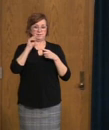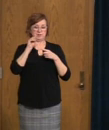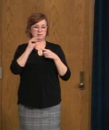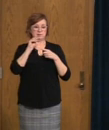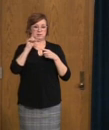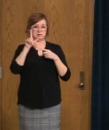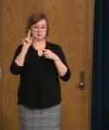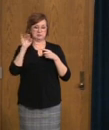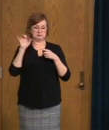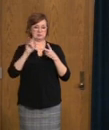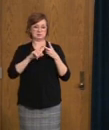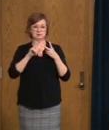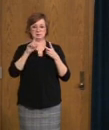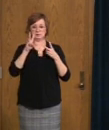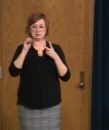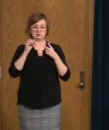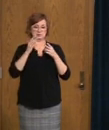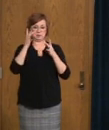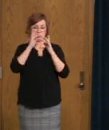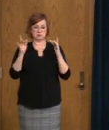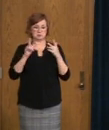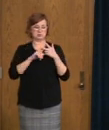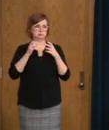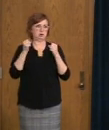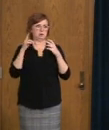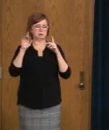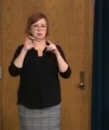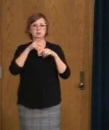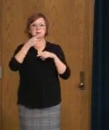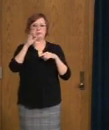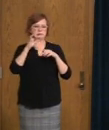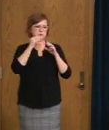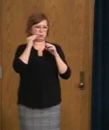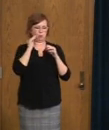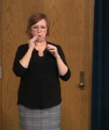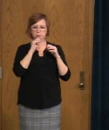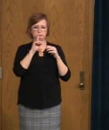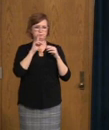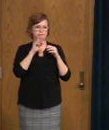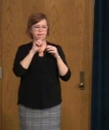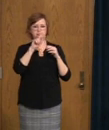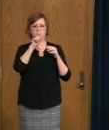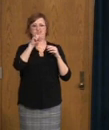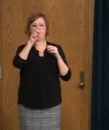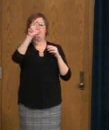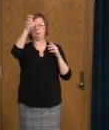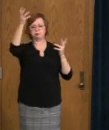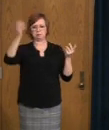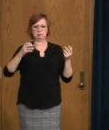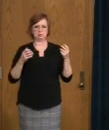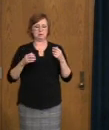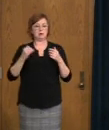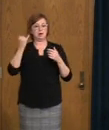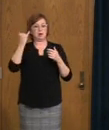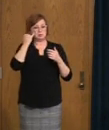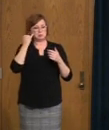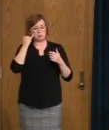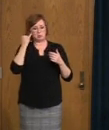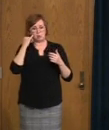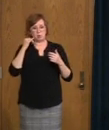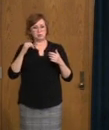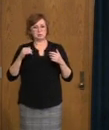of personal care homes. Even if a fraction of these facilities experienced a similar challenge like Parkside, we would have to